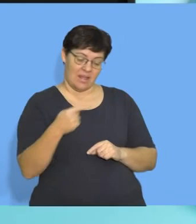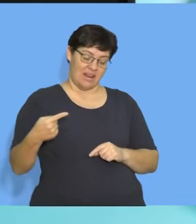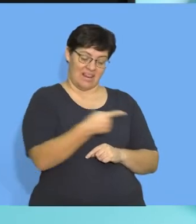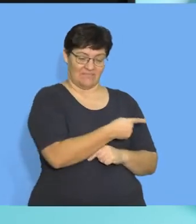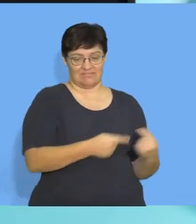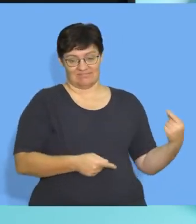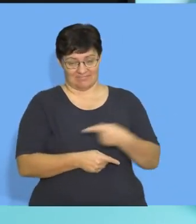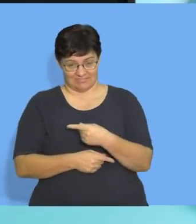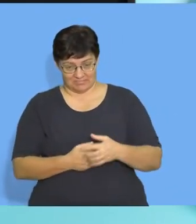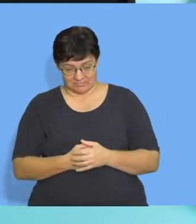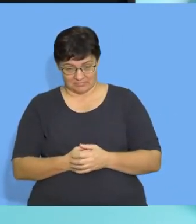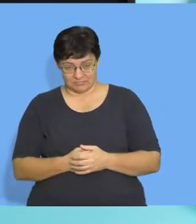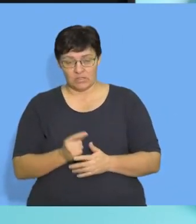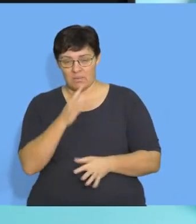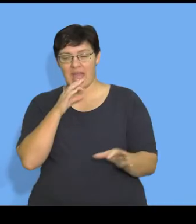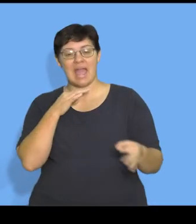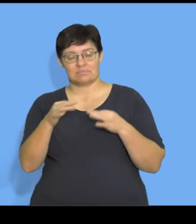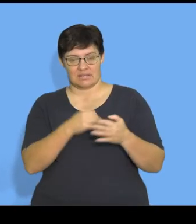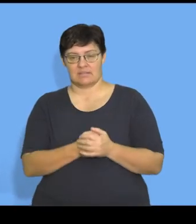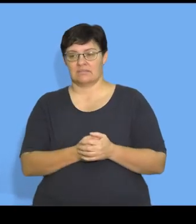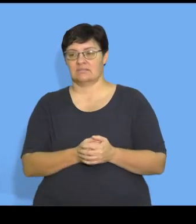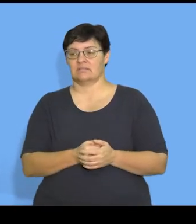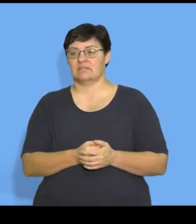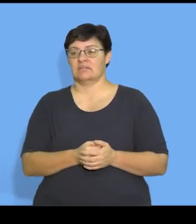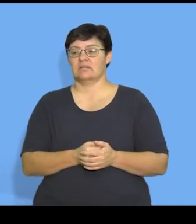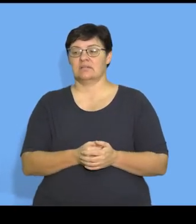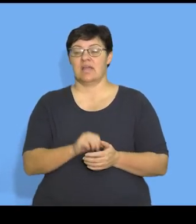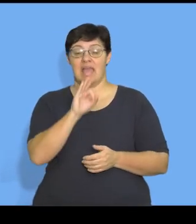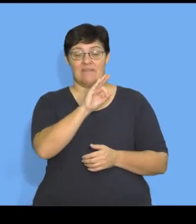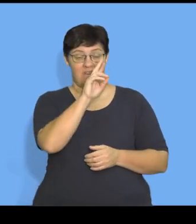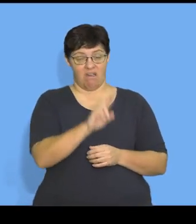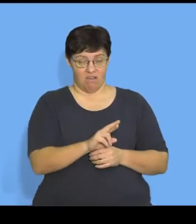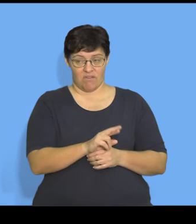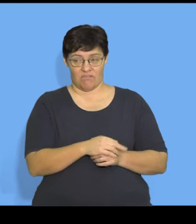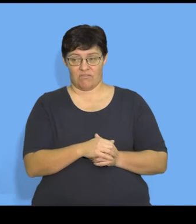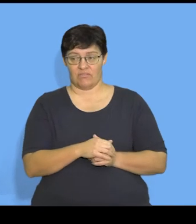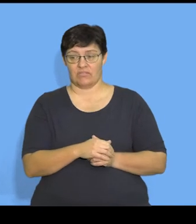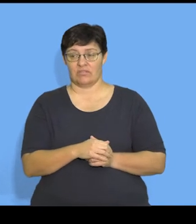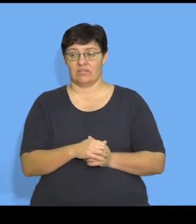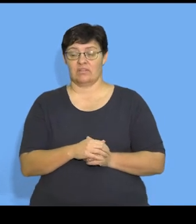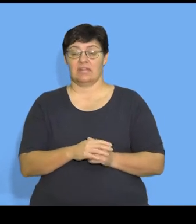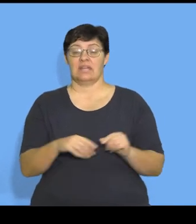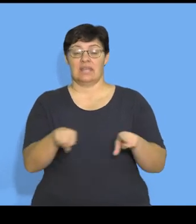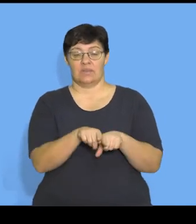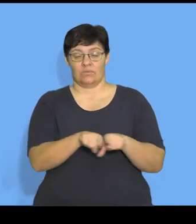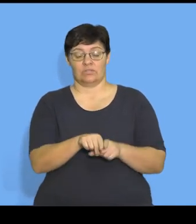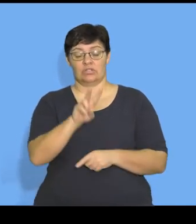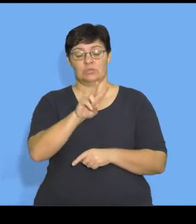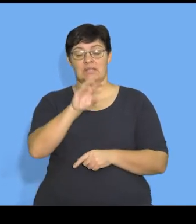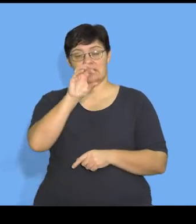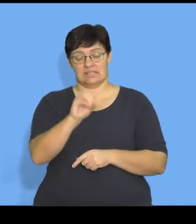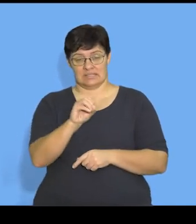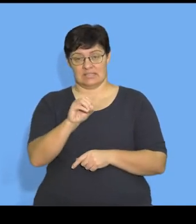I'm going to describe it. I'm going to go, that means that my resultant is